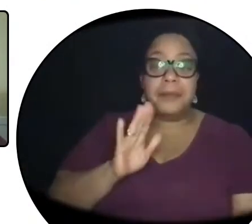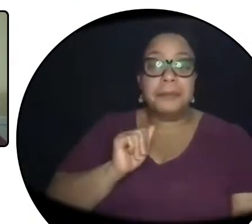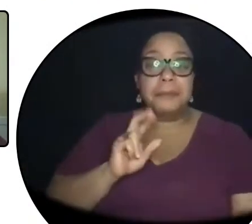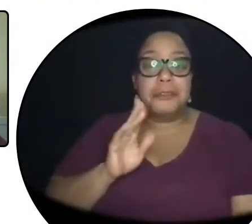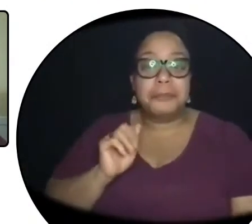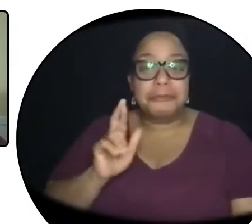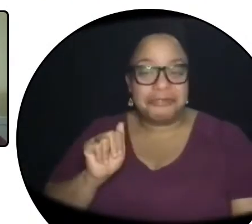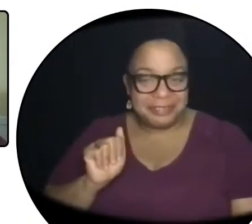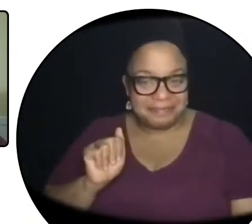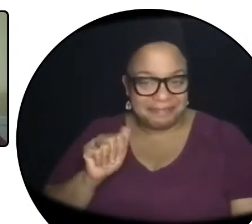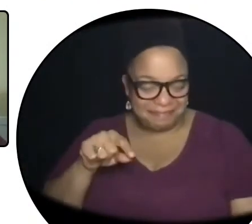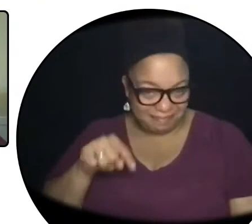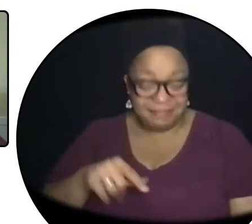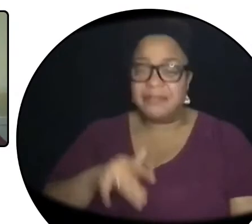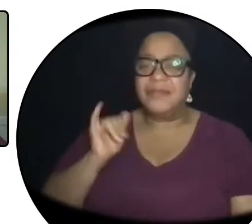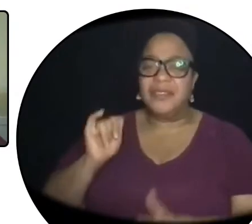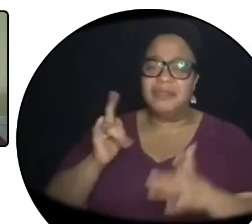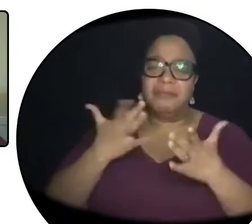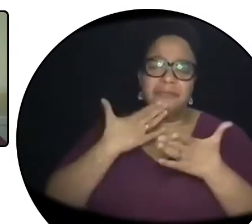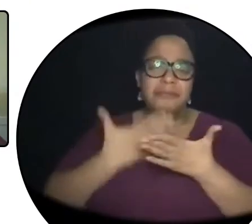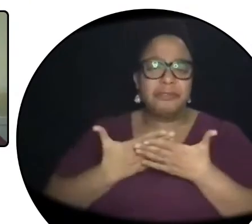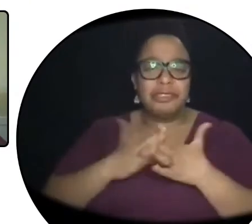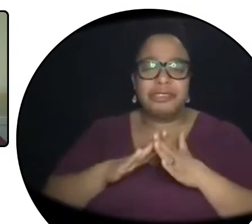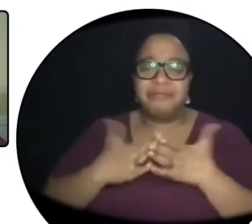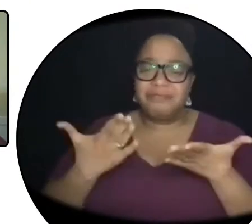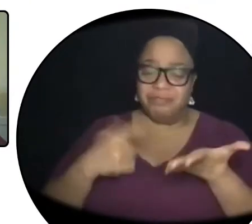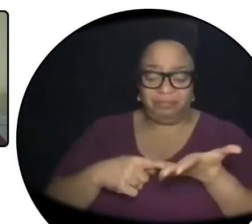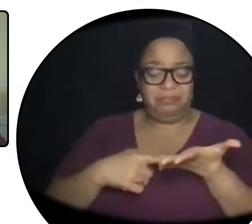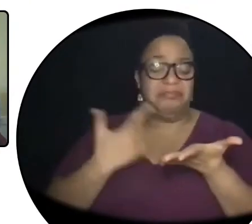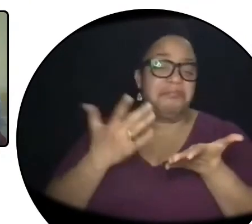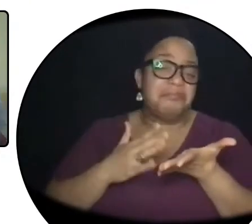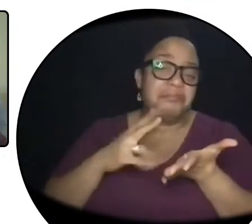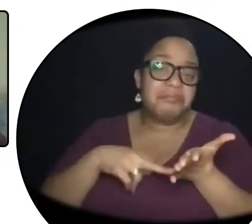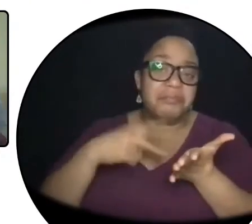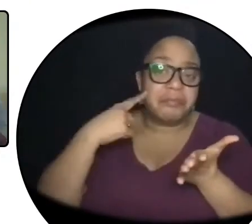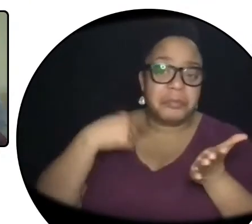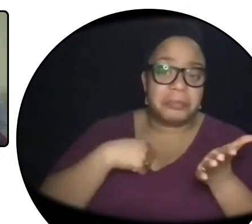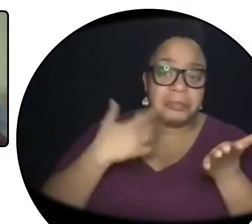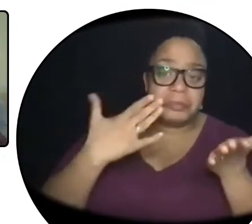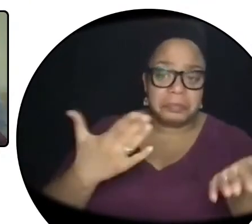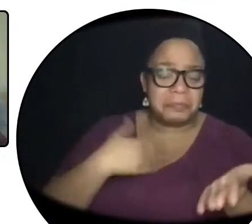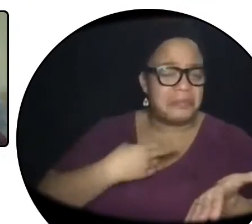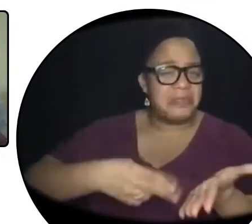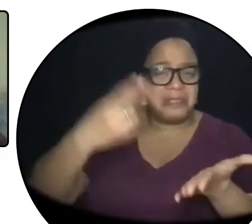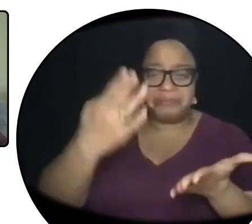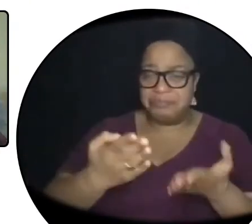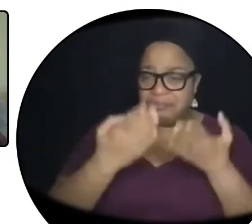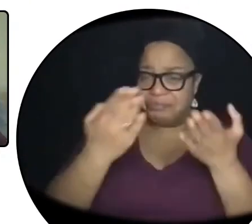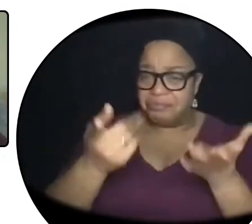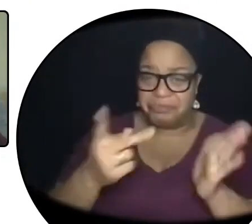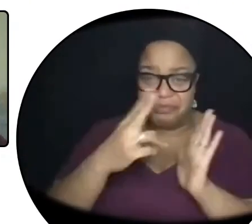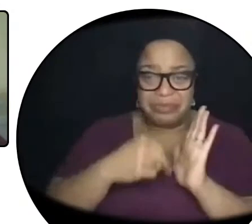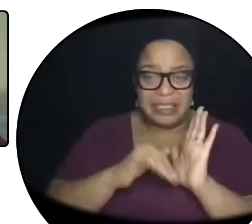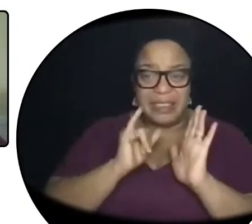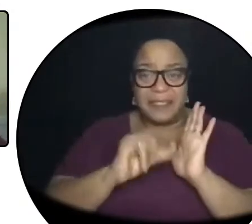I have many. The first one that comes to mind is Black Italians by an Italian